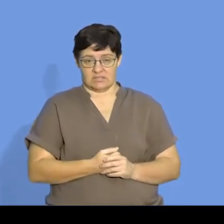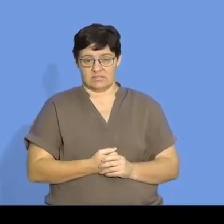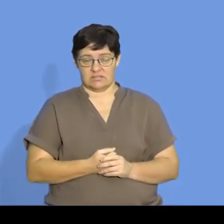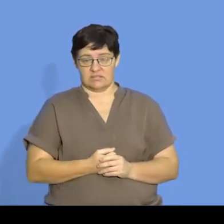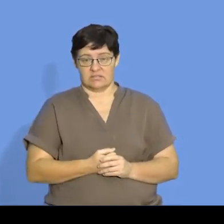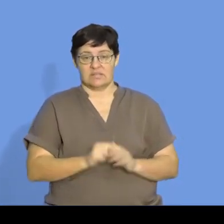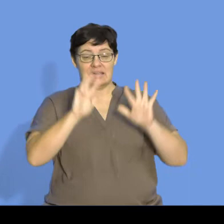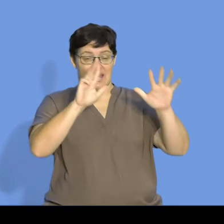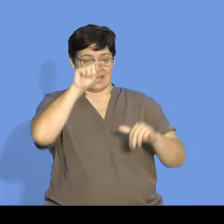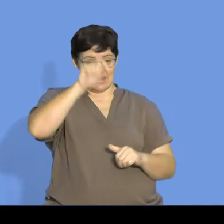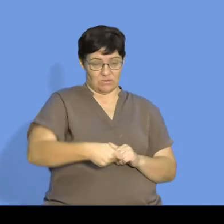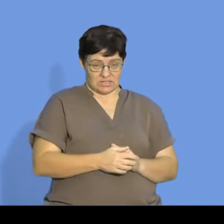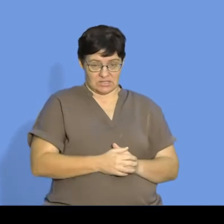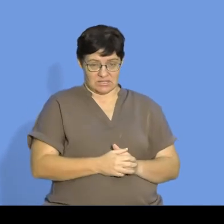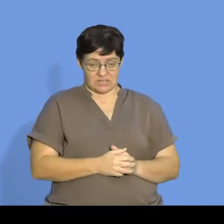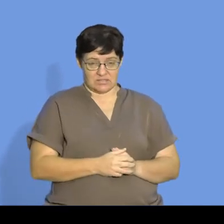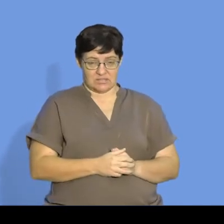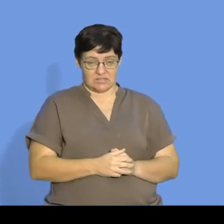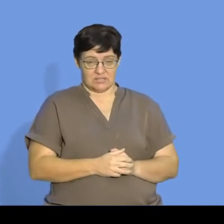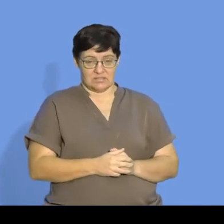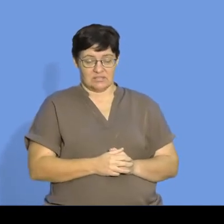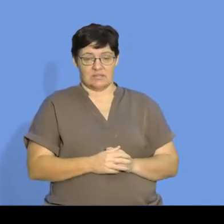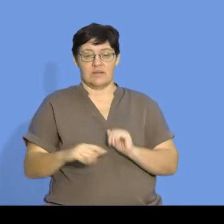Firstly, take your 9,000